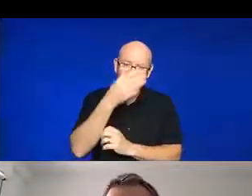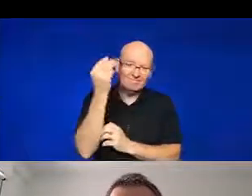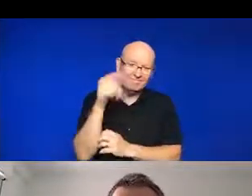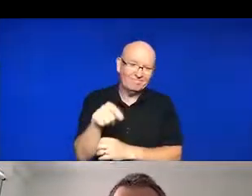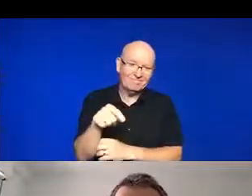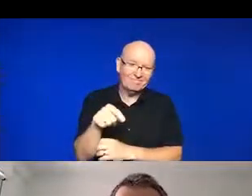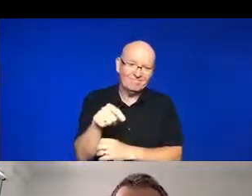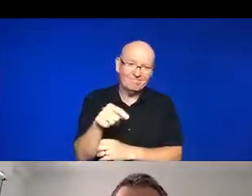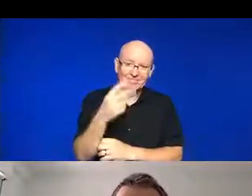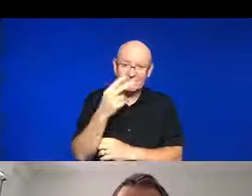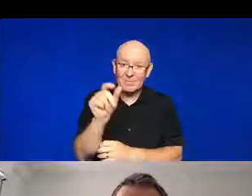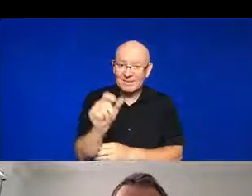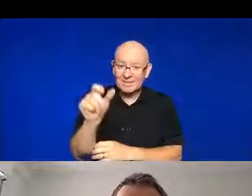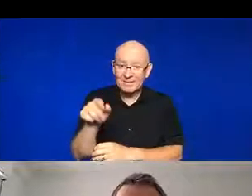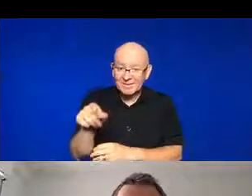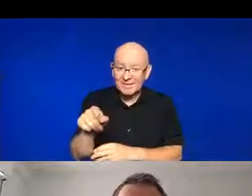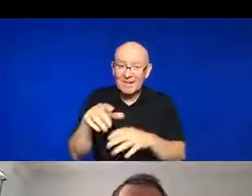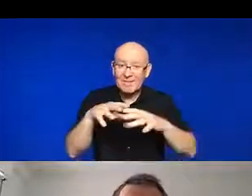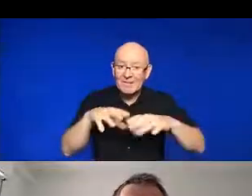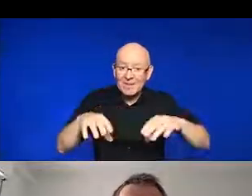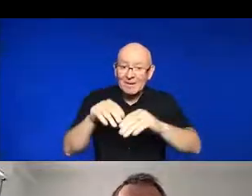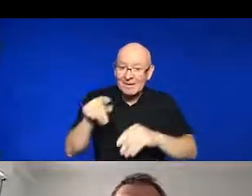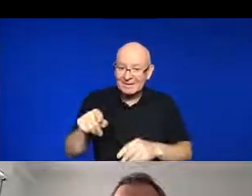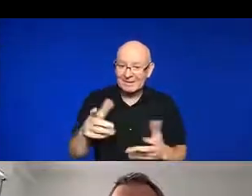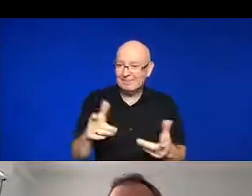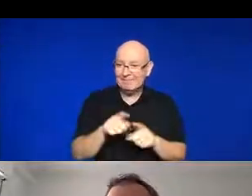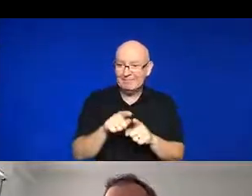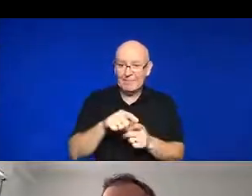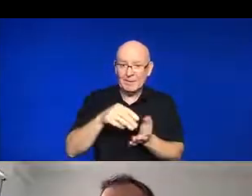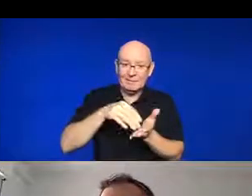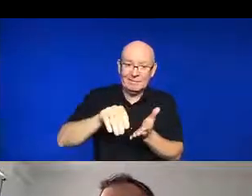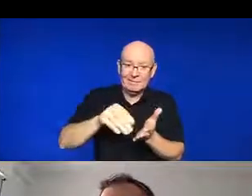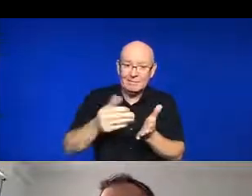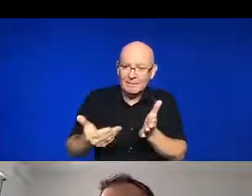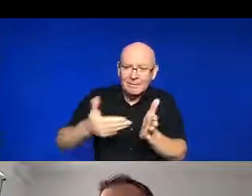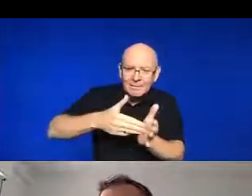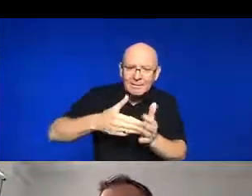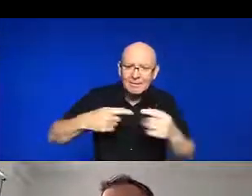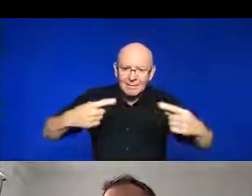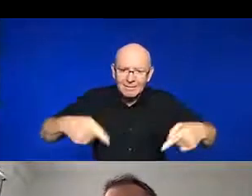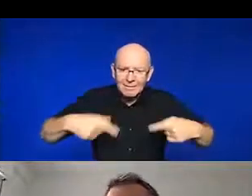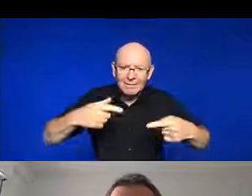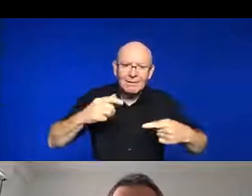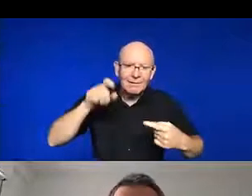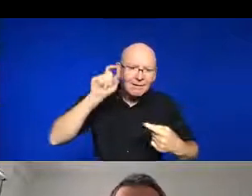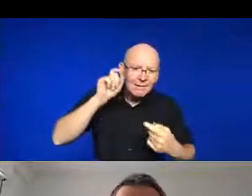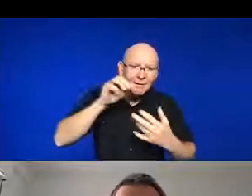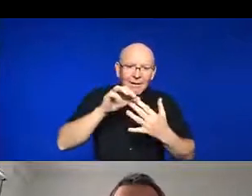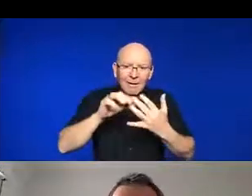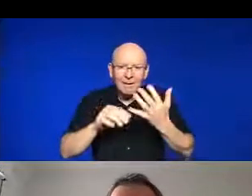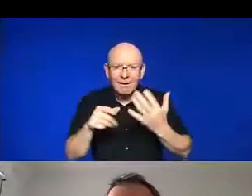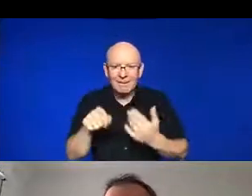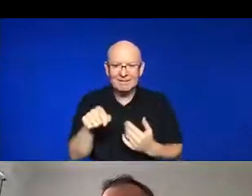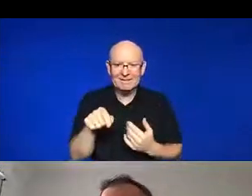require support like personal assistance. A key issue also that is rarely taken